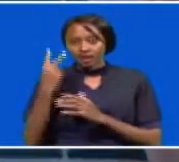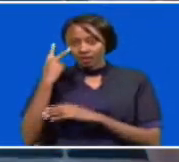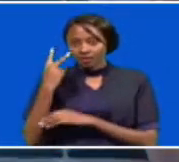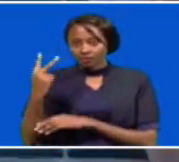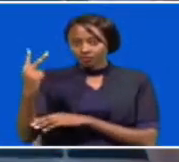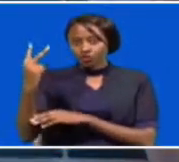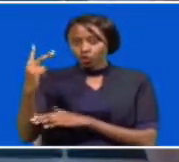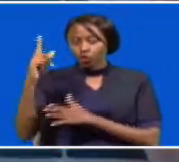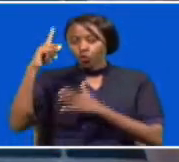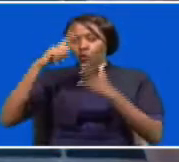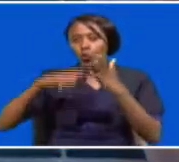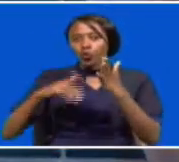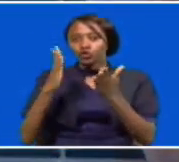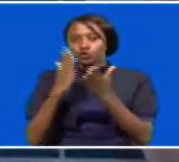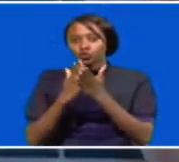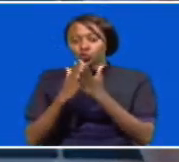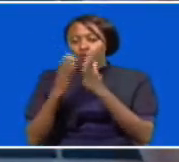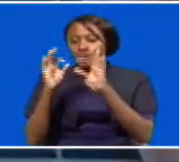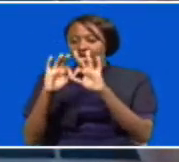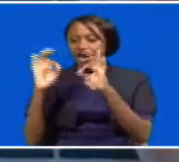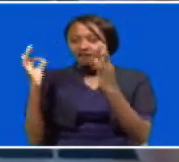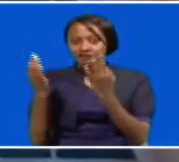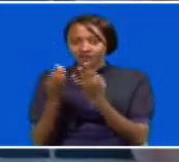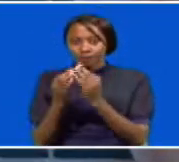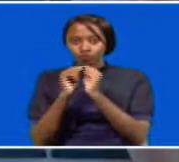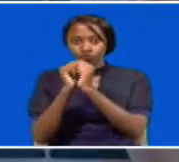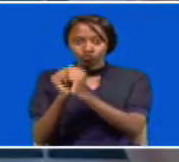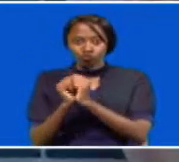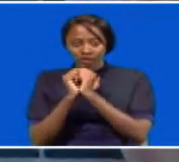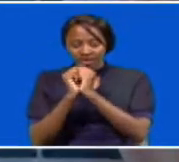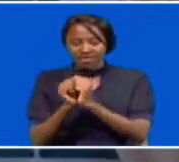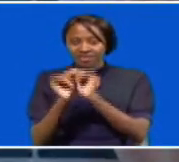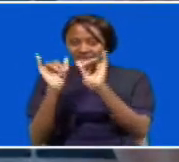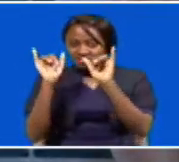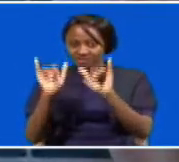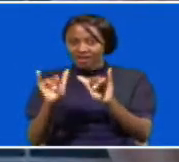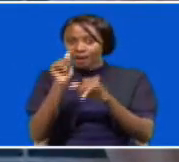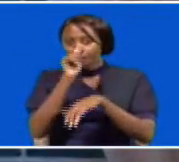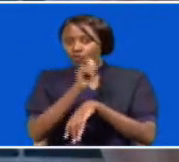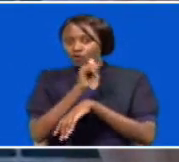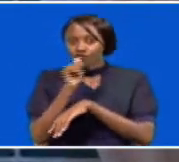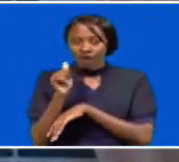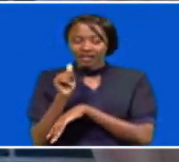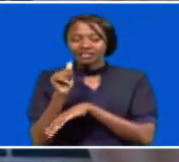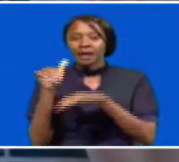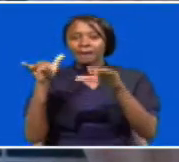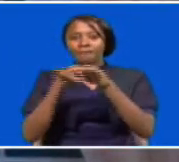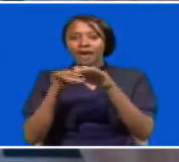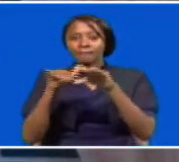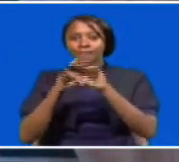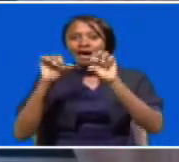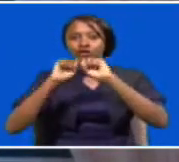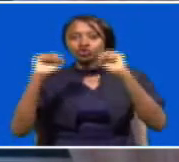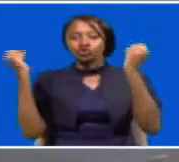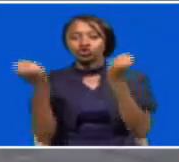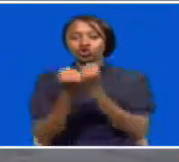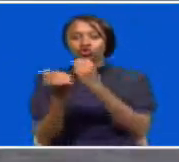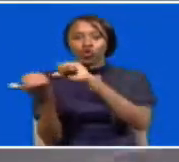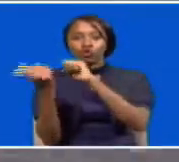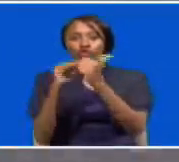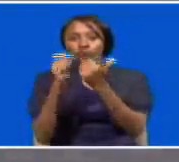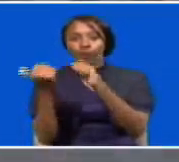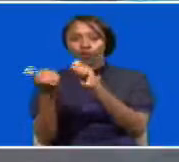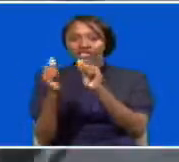We are firmly on course and remain a private members' social and sporting club of